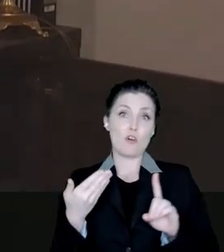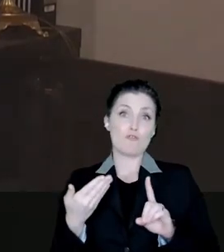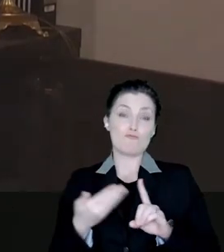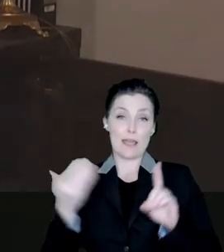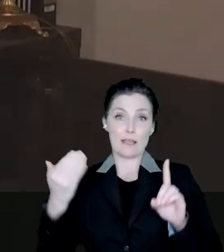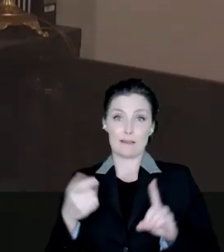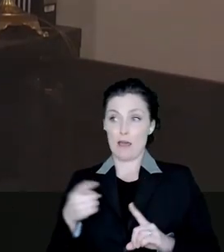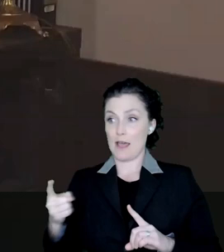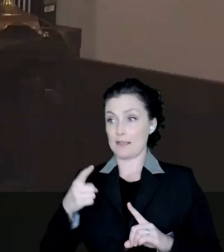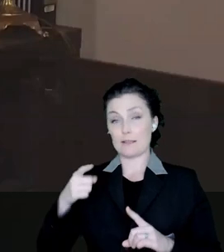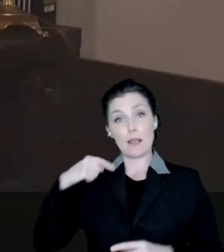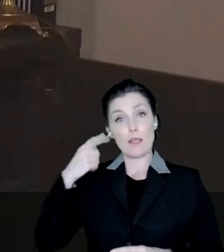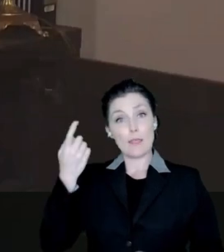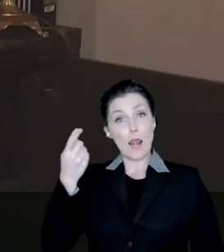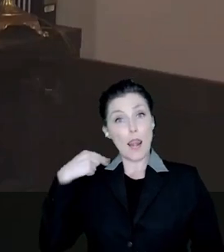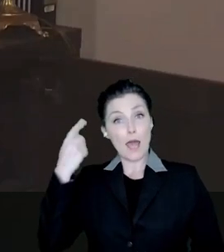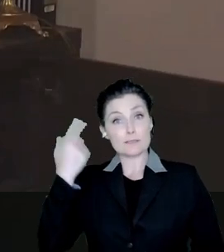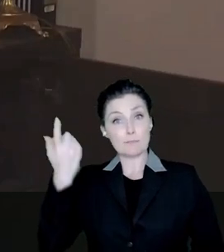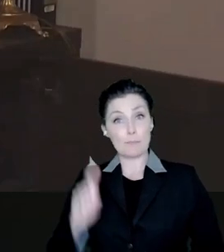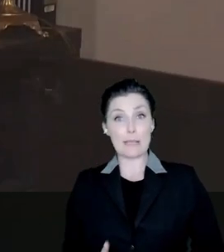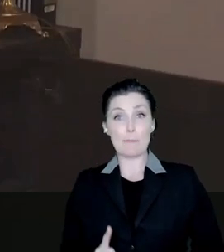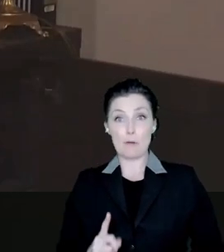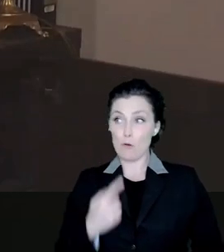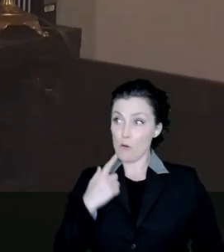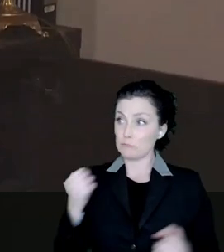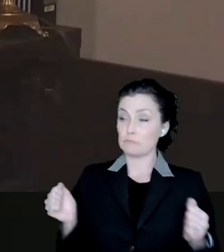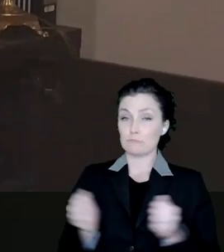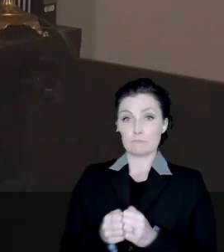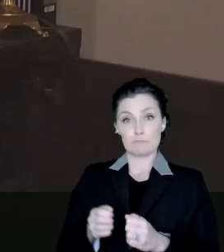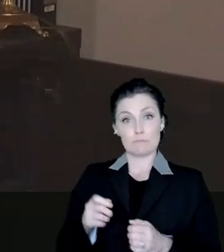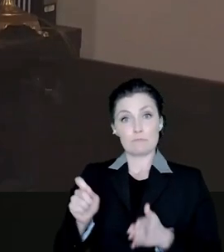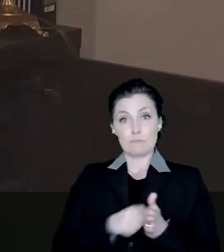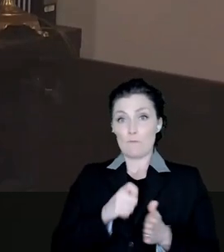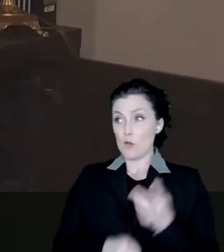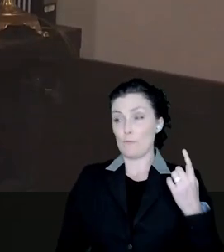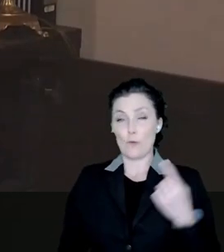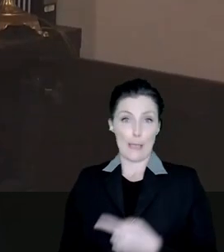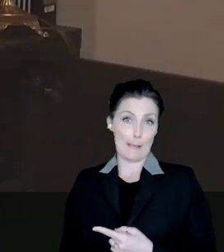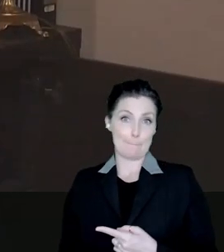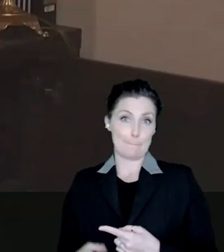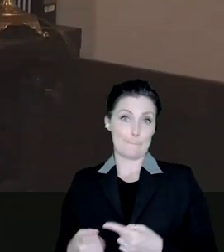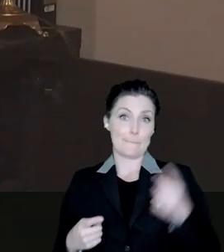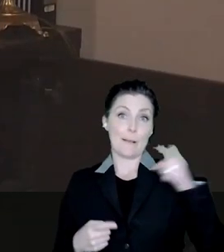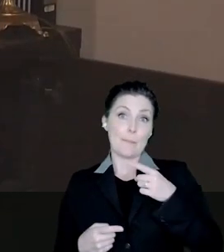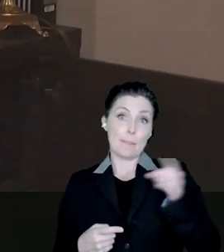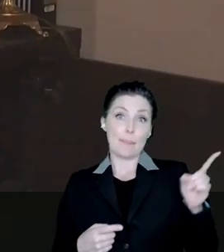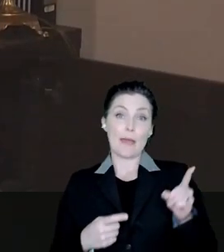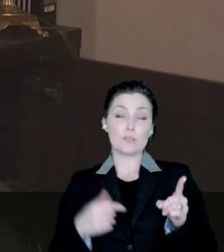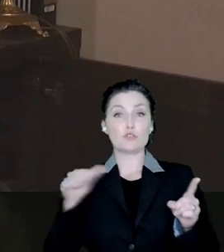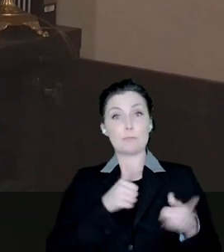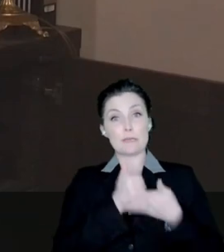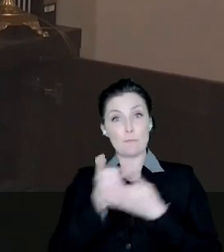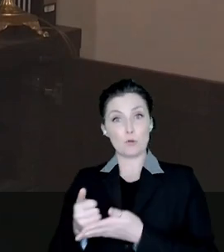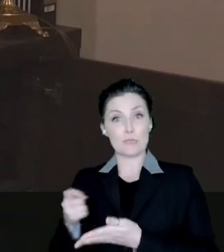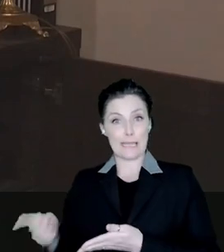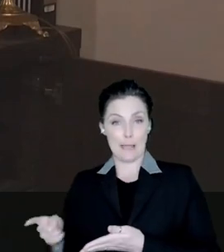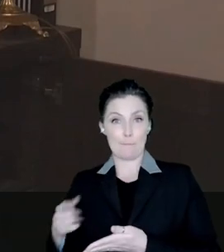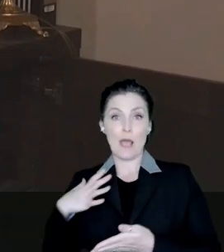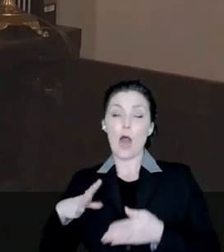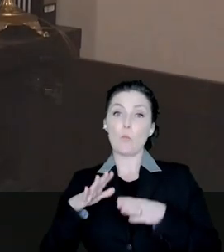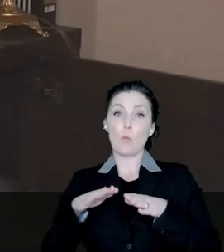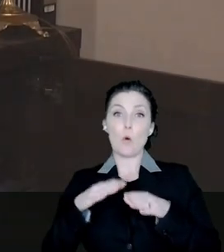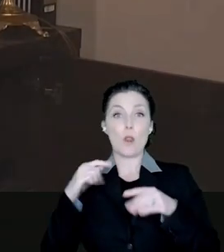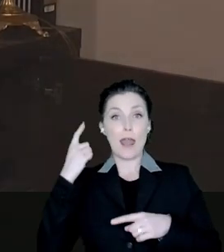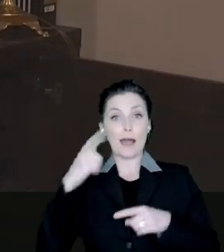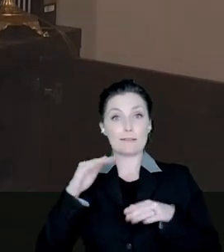London, and they should be helping him rather than obstructing him in making sure London is levelled up rather than London being levelled down to the lowest